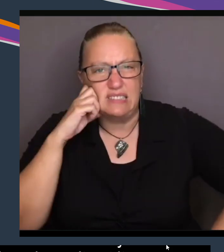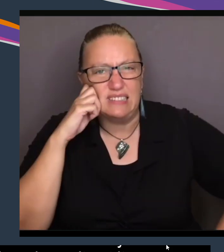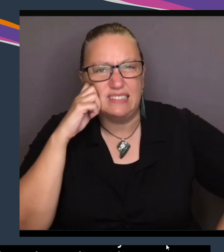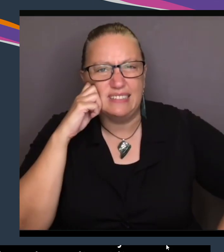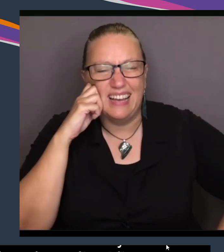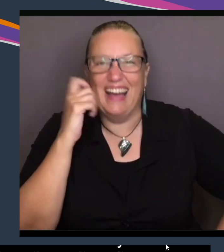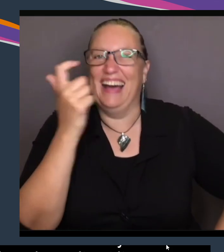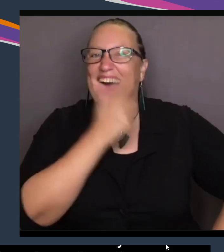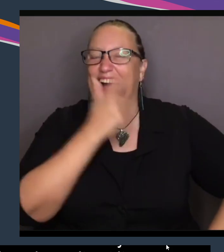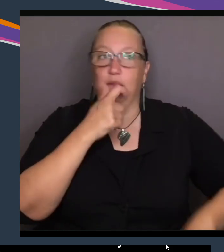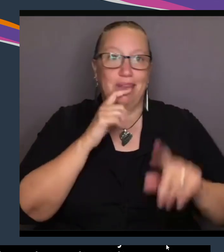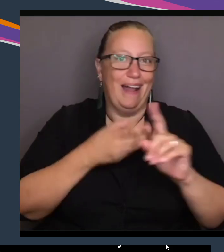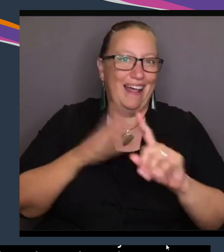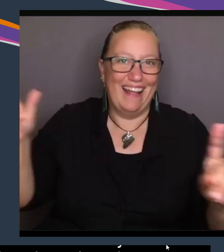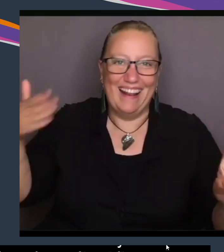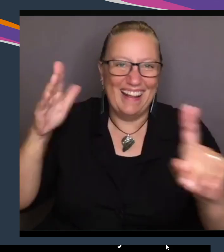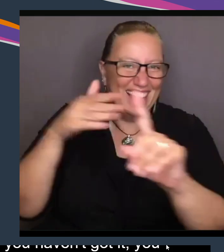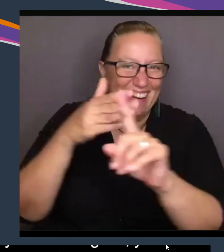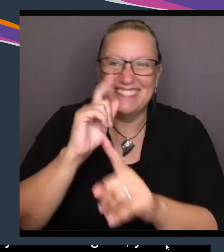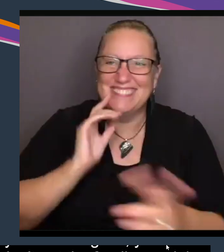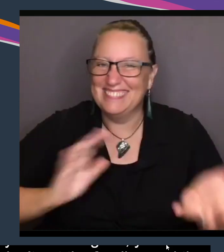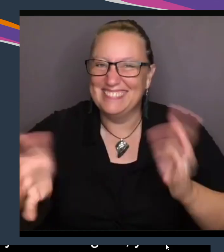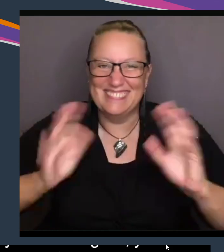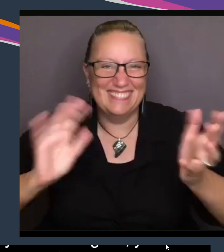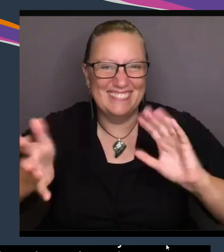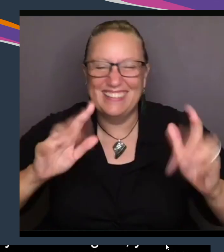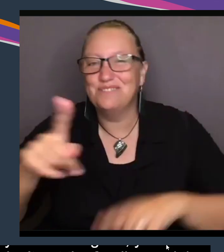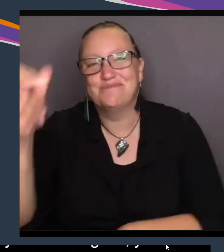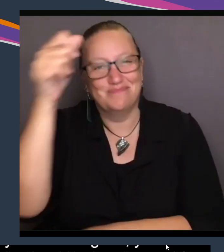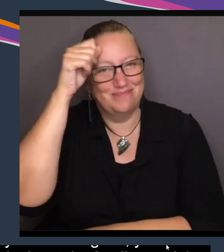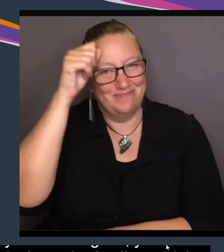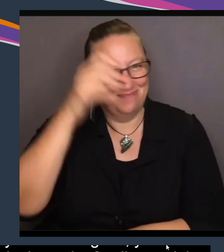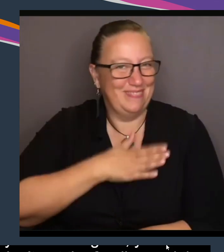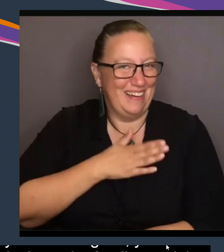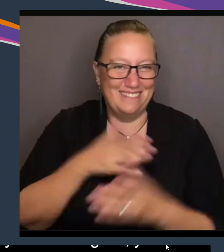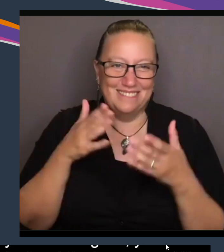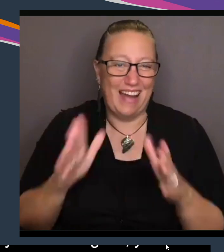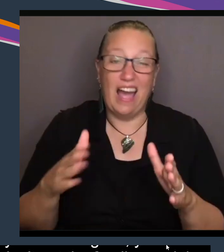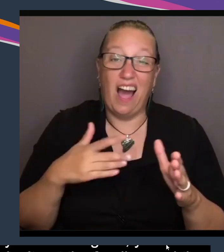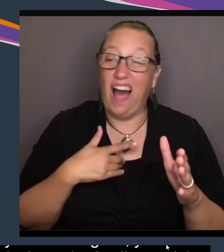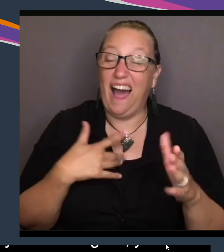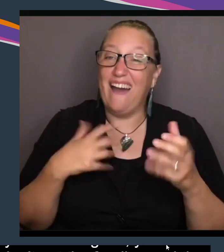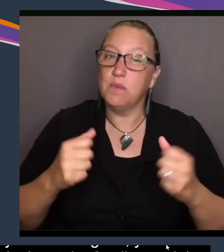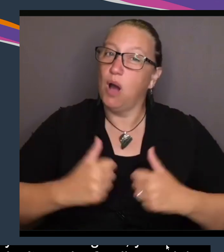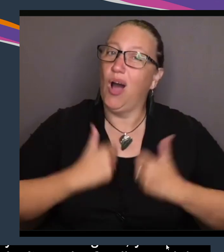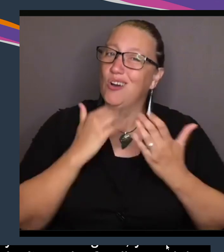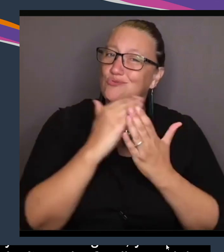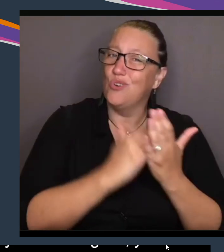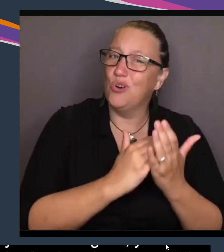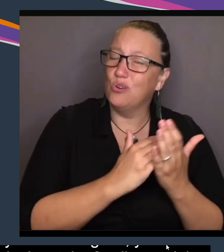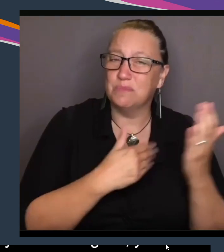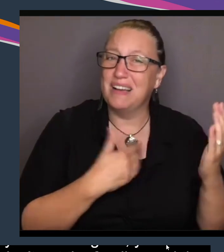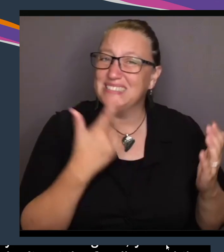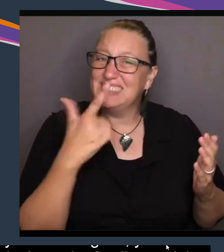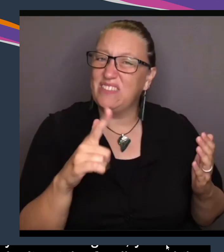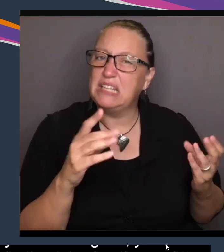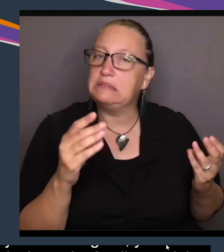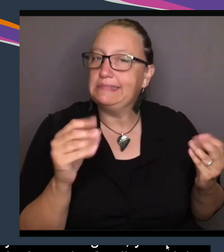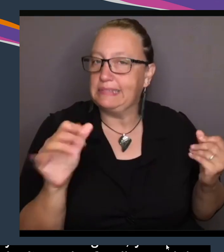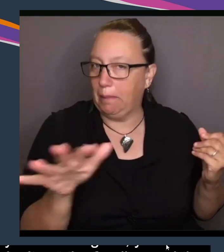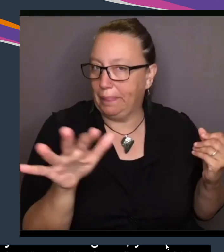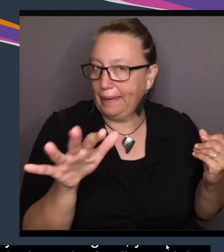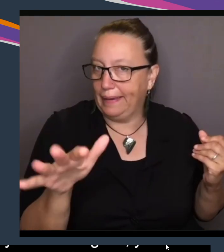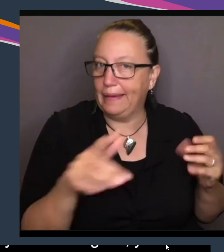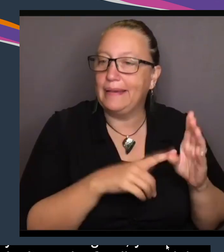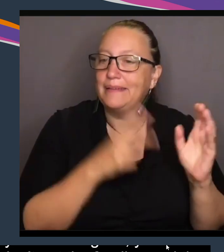sorry about that. But as everyone knows, I run my own race when you're 70-something years of age and you've been